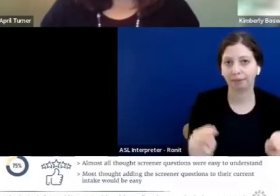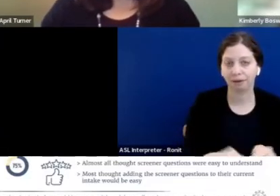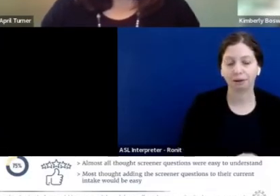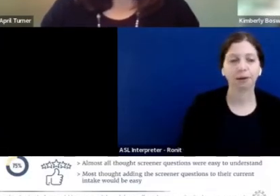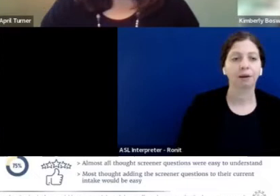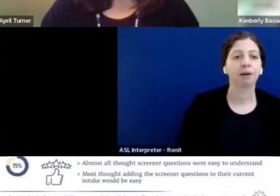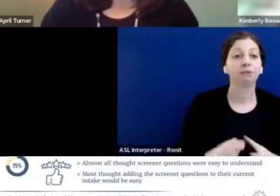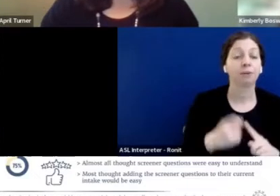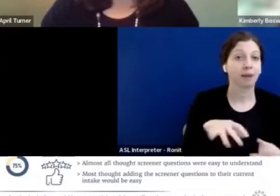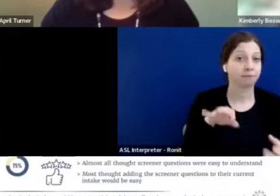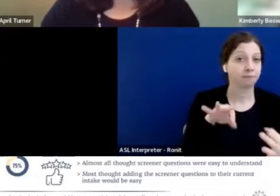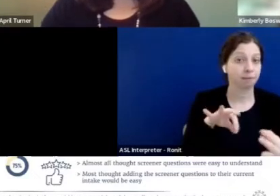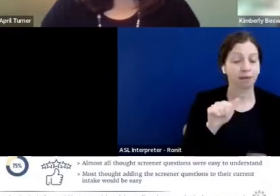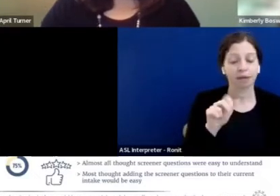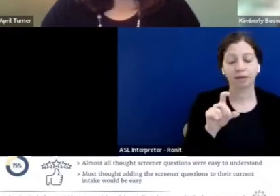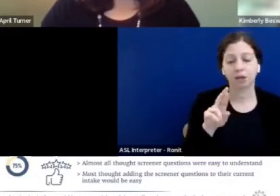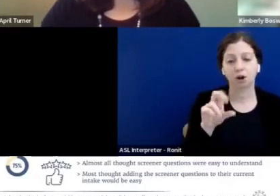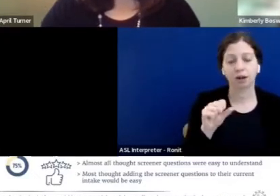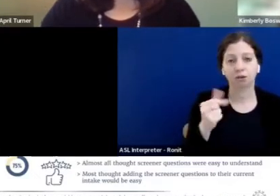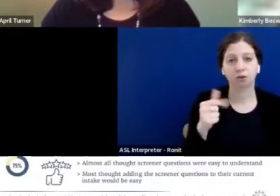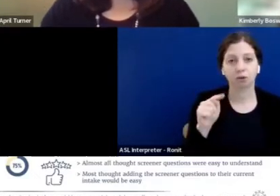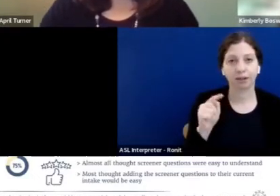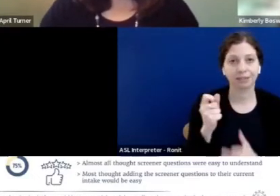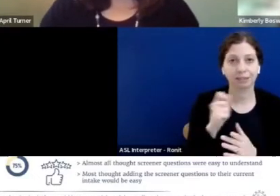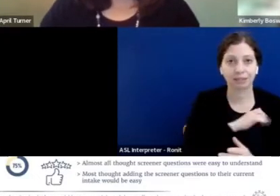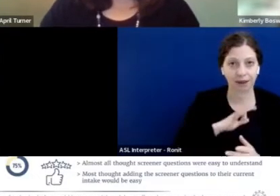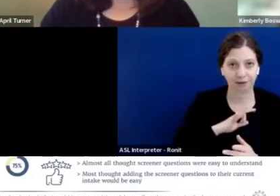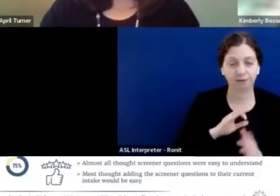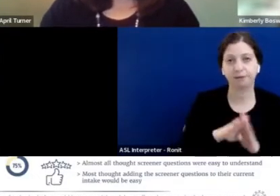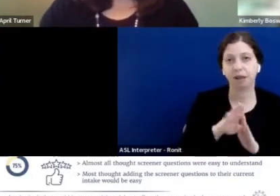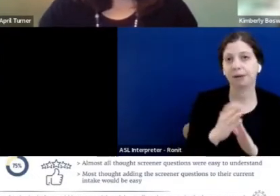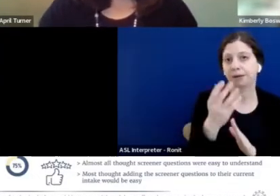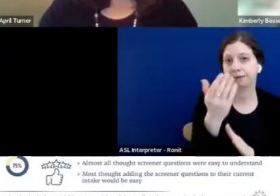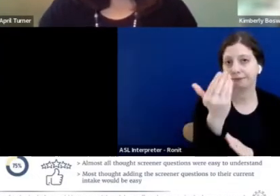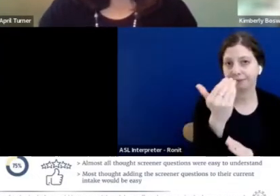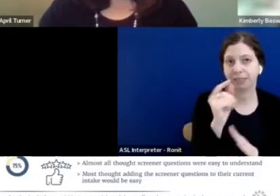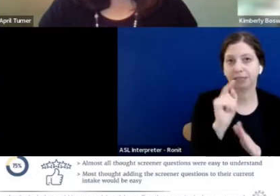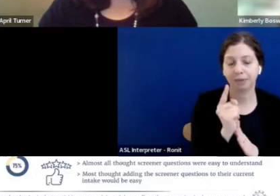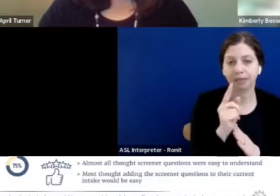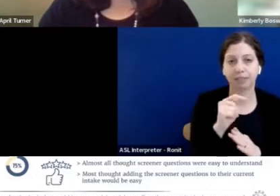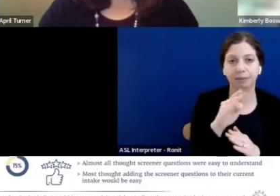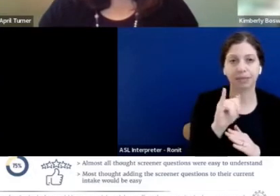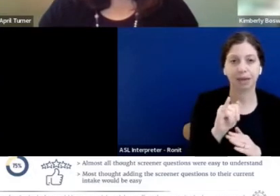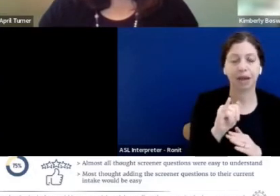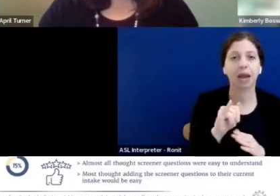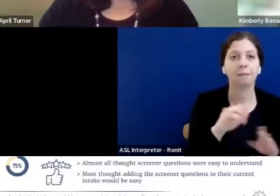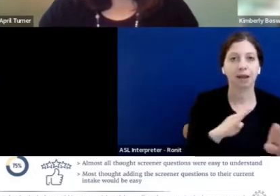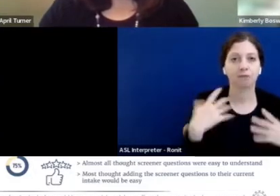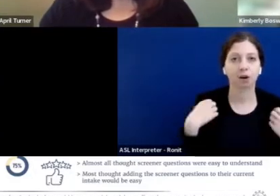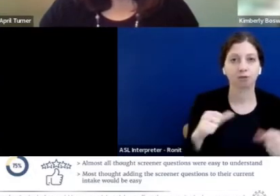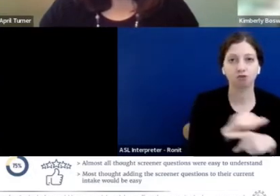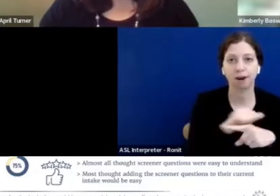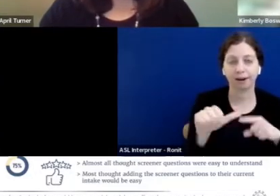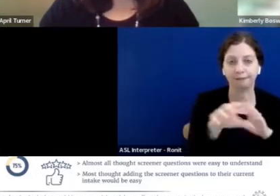From this feedback, ADRS grant staff came back. We developed a 15-minute TBI behavioral health training video